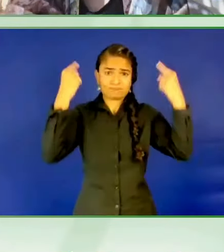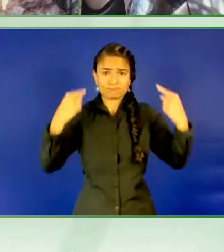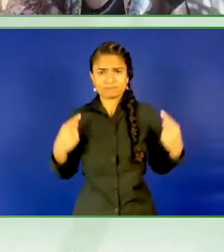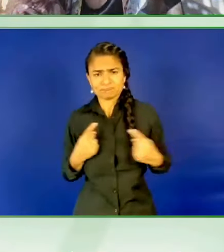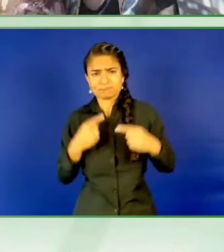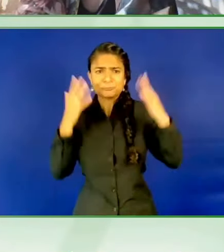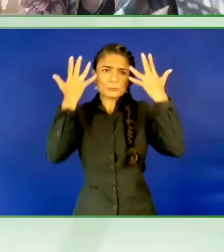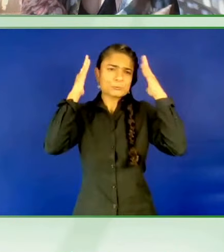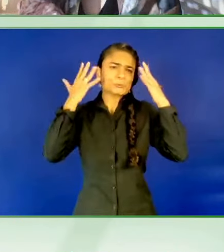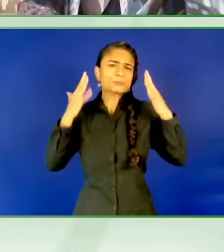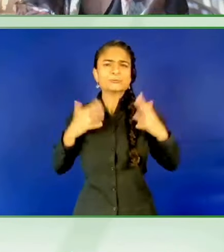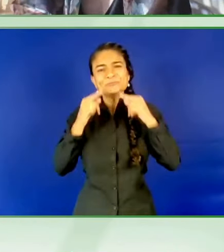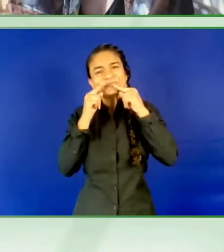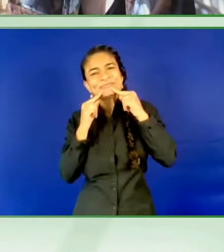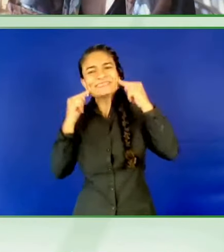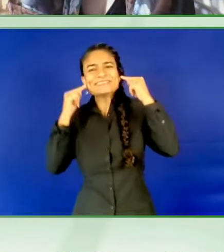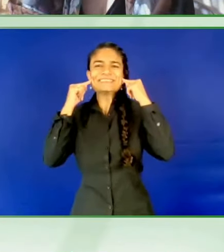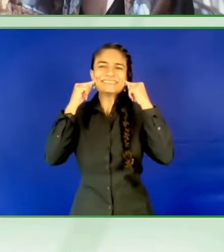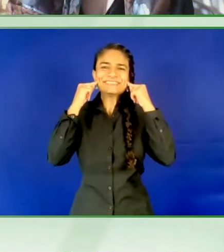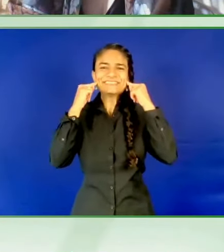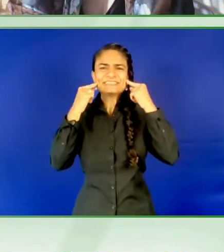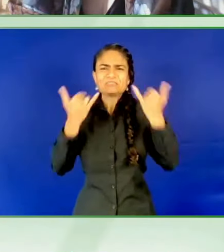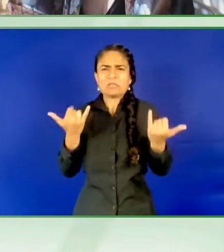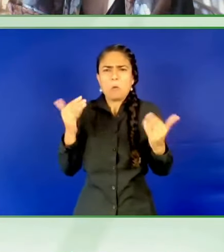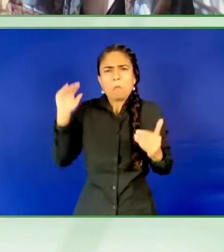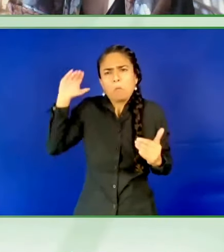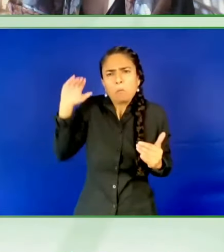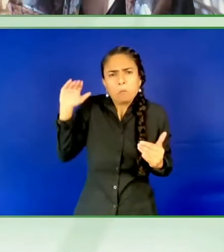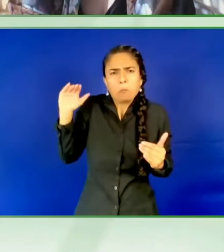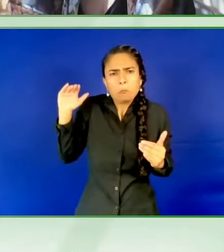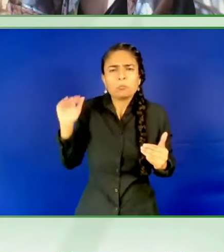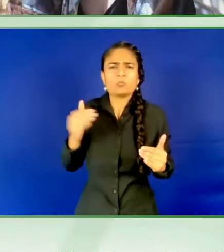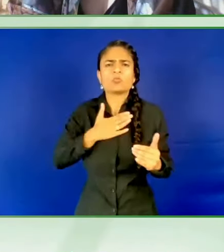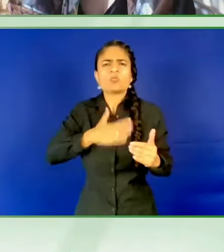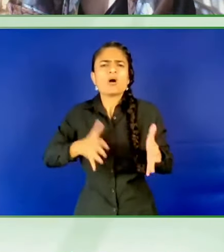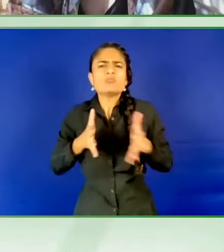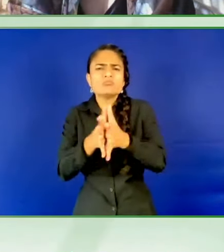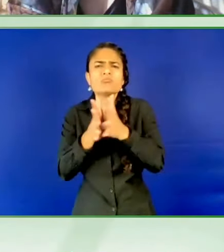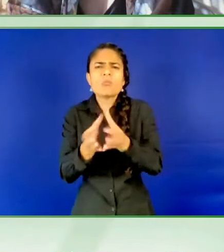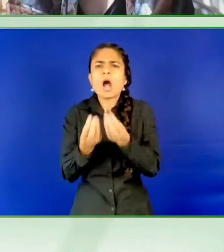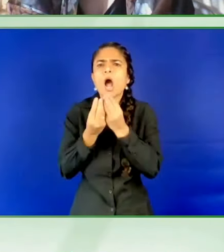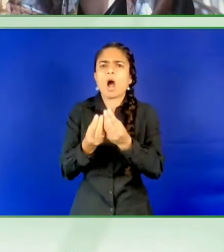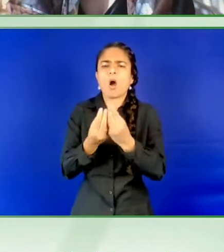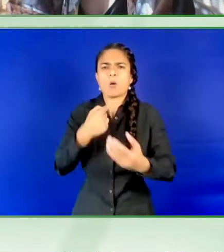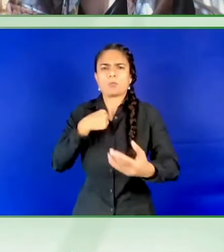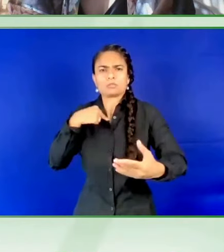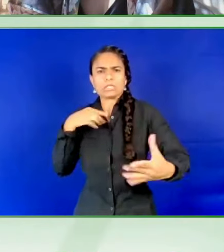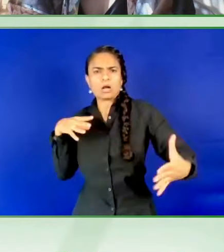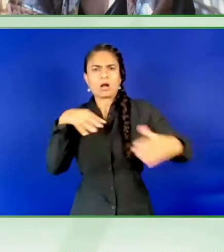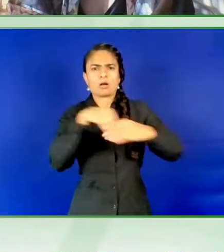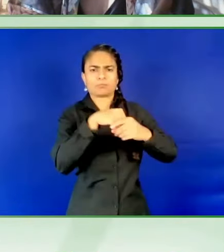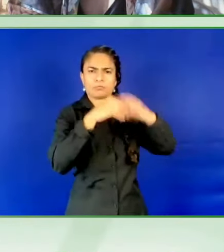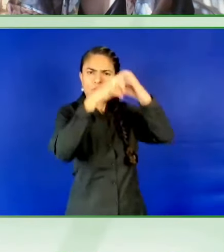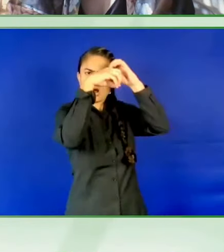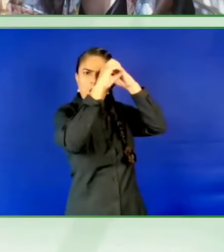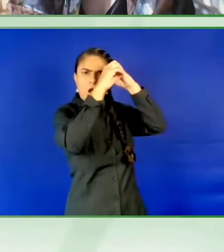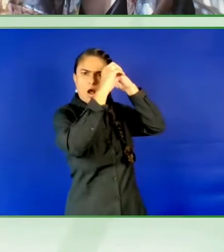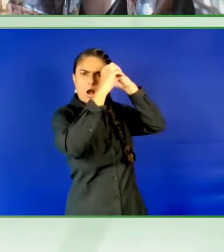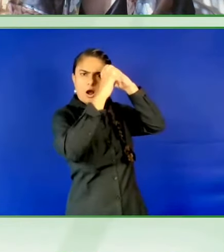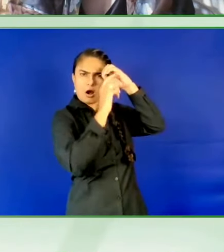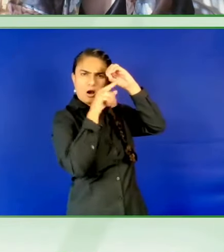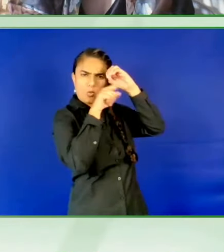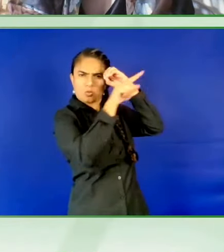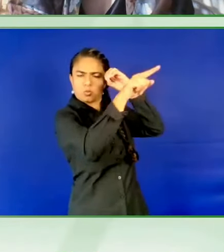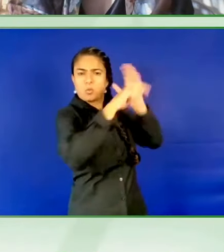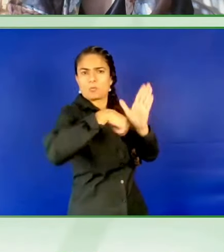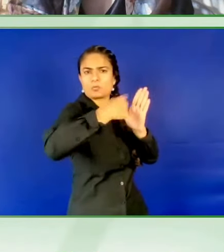by the International Astronomical Union Office of Astronomy for Development. You can find all the information about the project in the links, and I'm